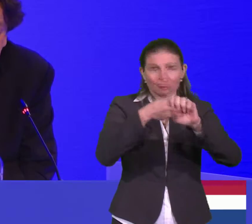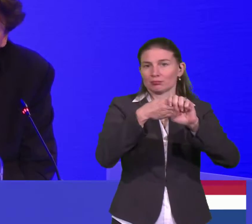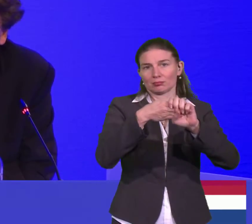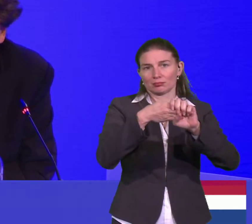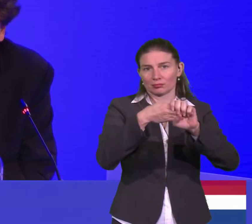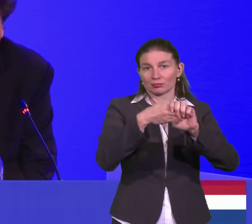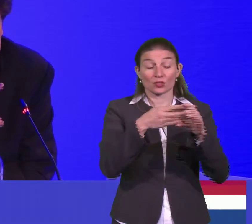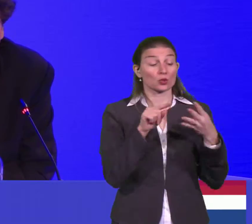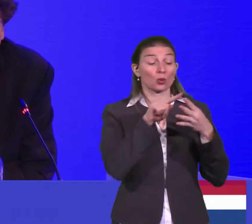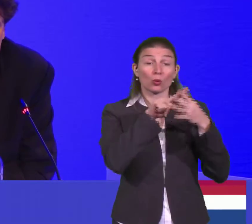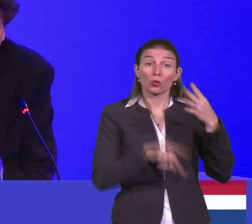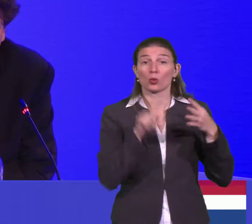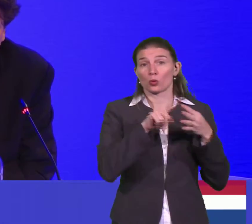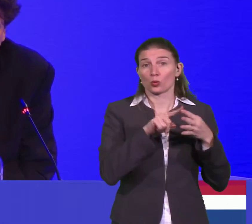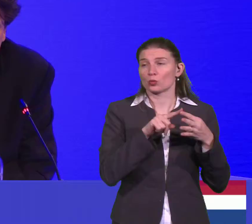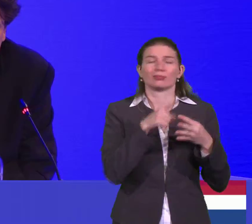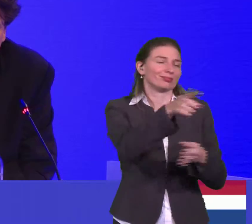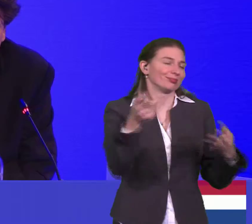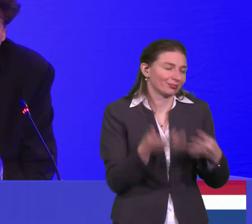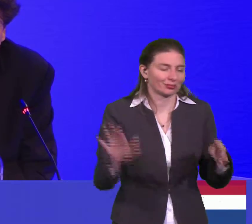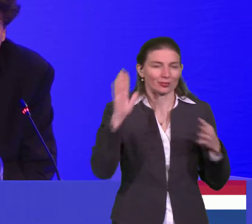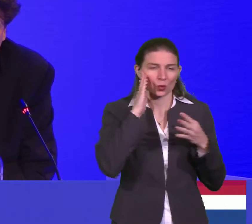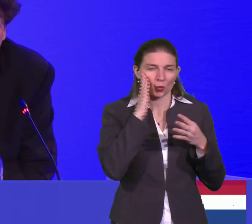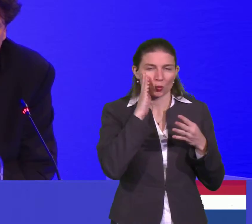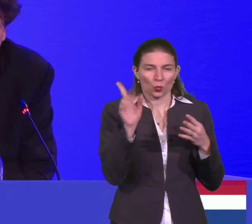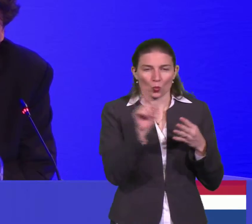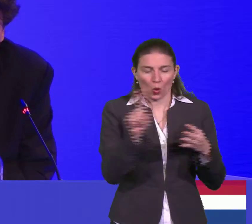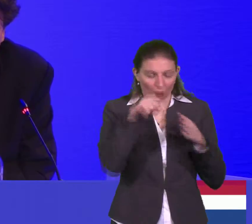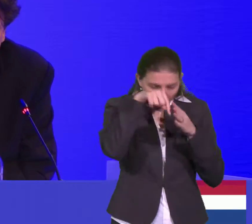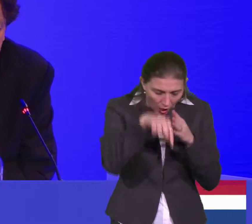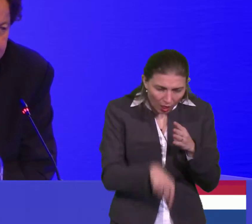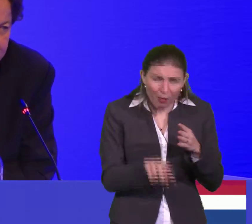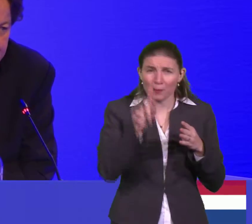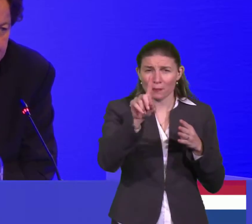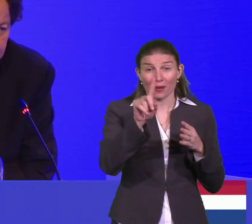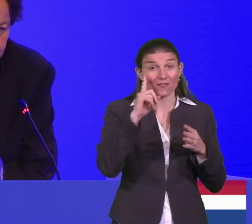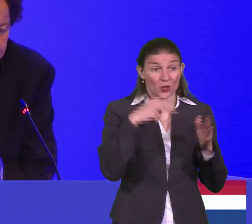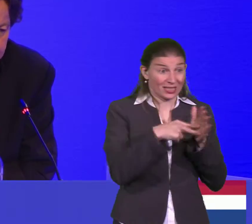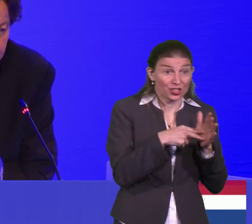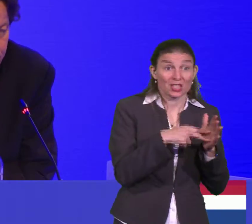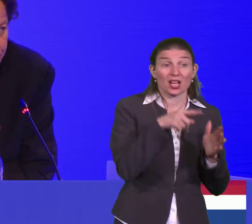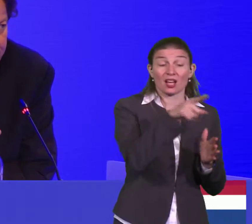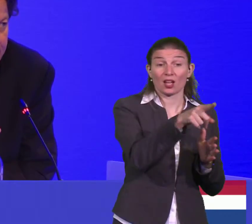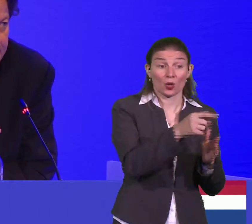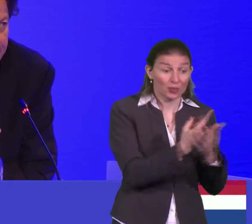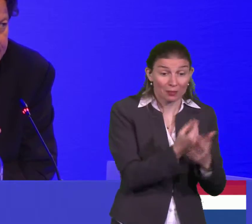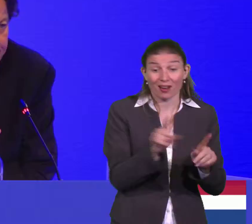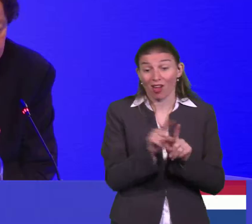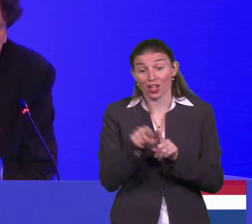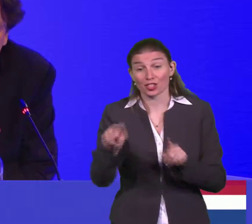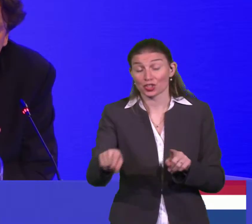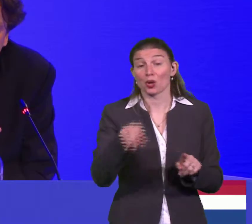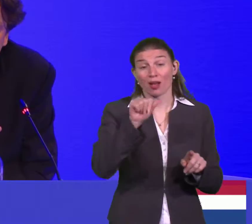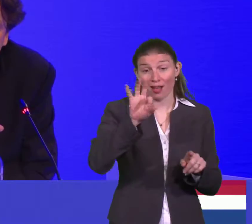complex, so the key is working. We know all that. I won't go into the details, although it's very important on Syria and on what's happening also in